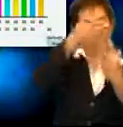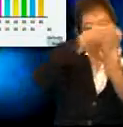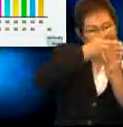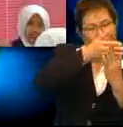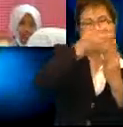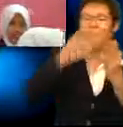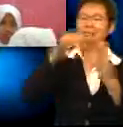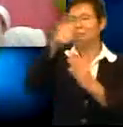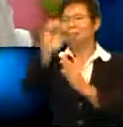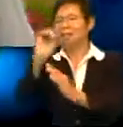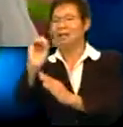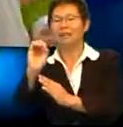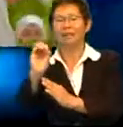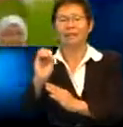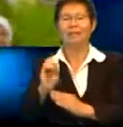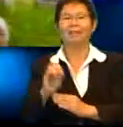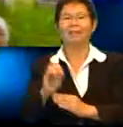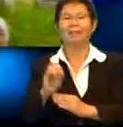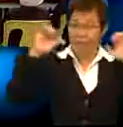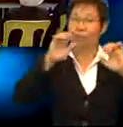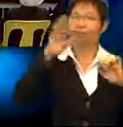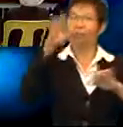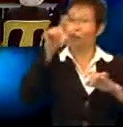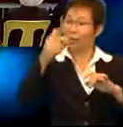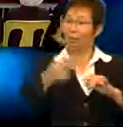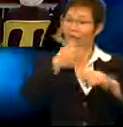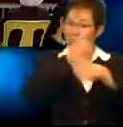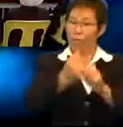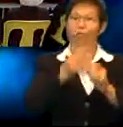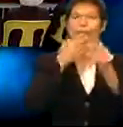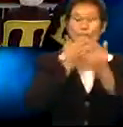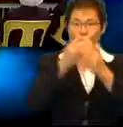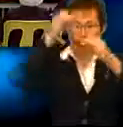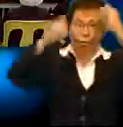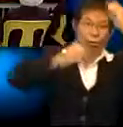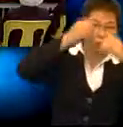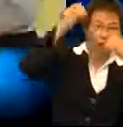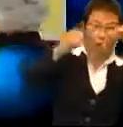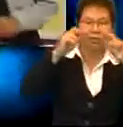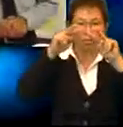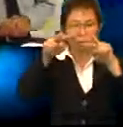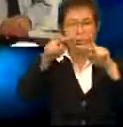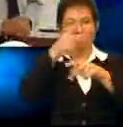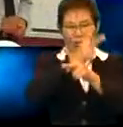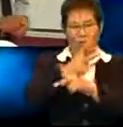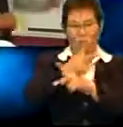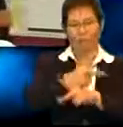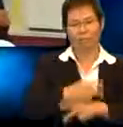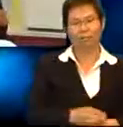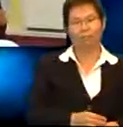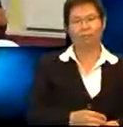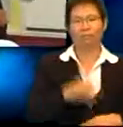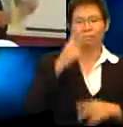none. Farah, excellent. You have made a very good observation. Look